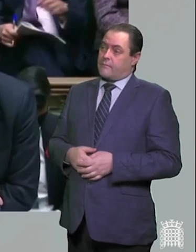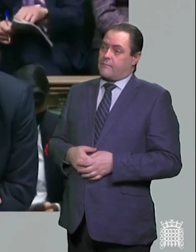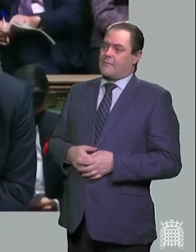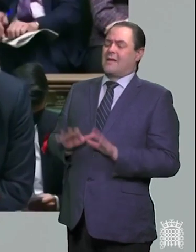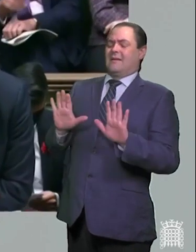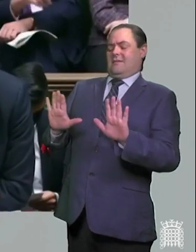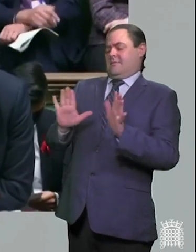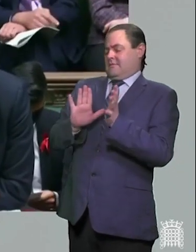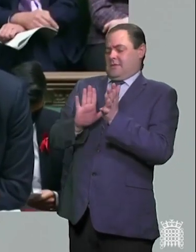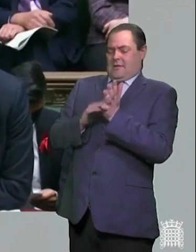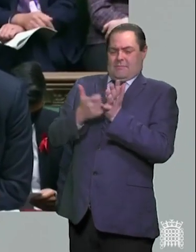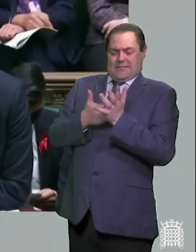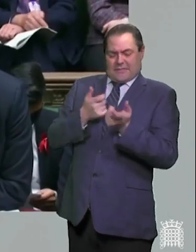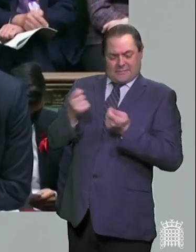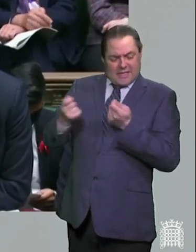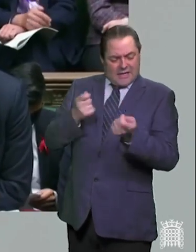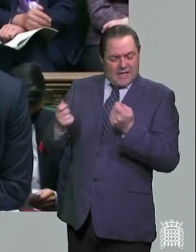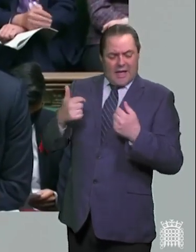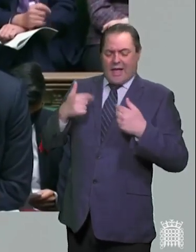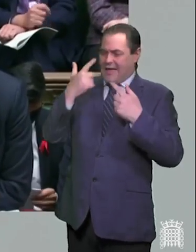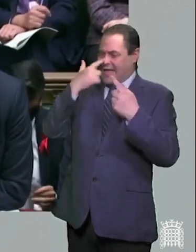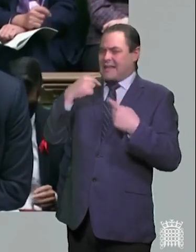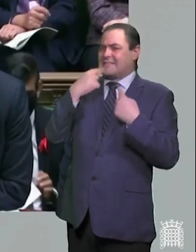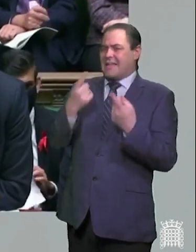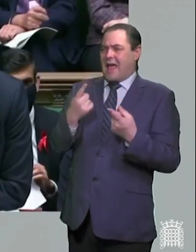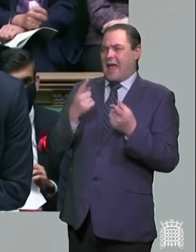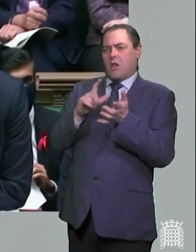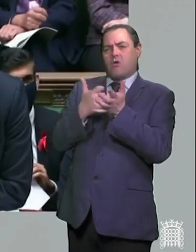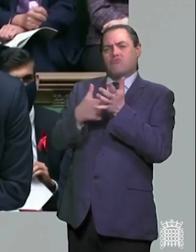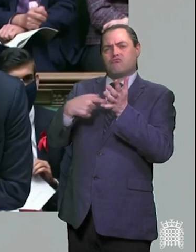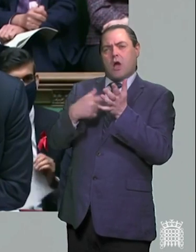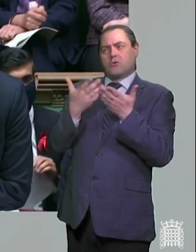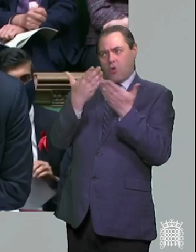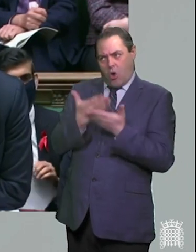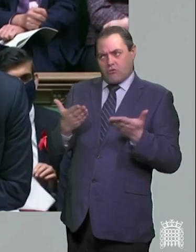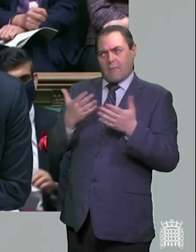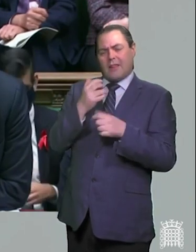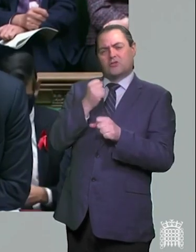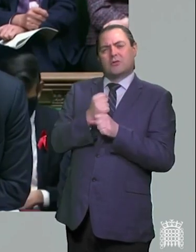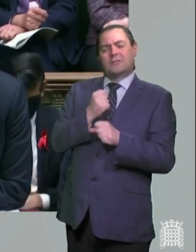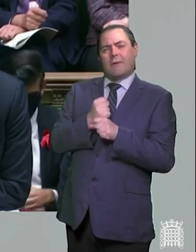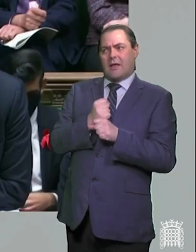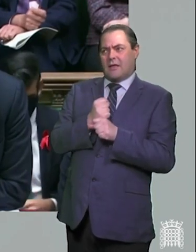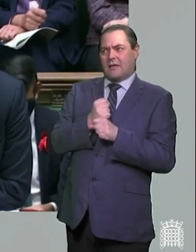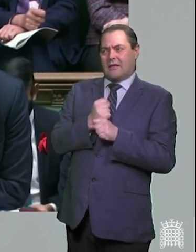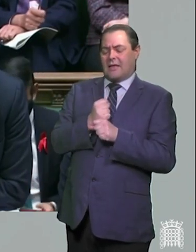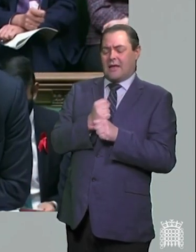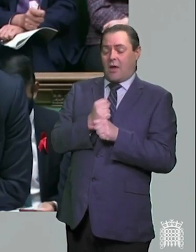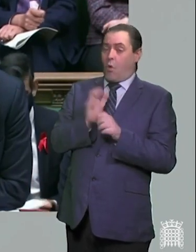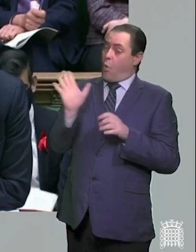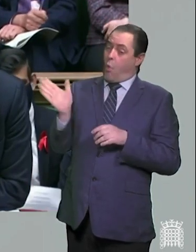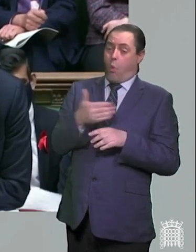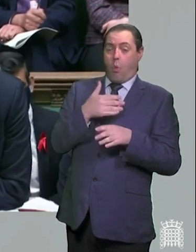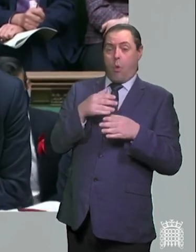Mr Speaker, what I can tell the right honourable gentleman is that all guidance